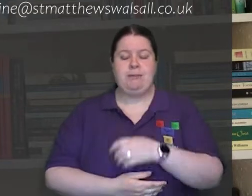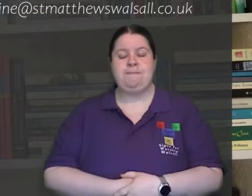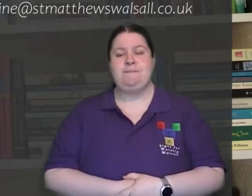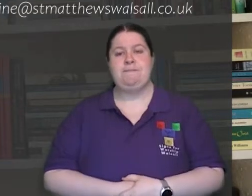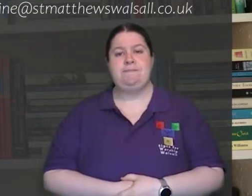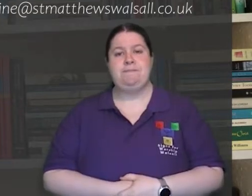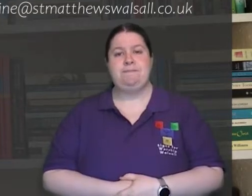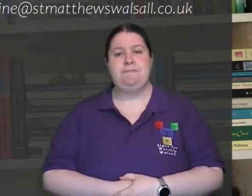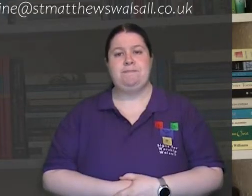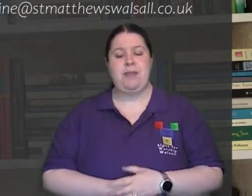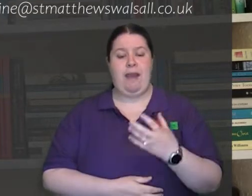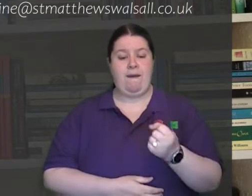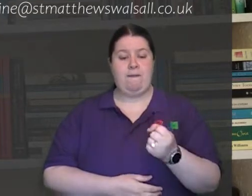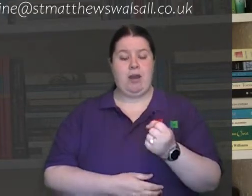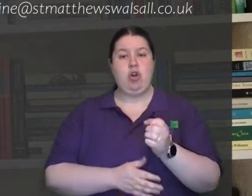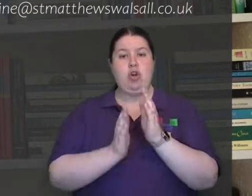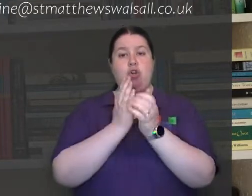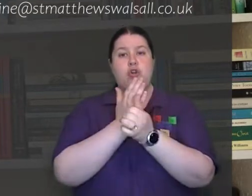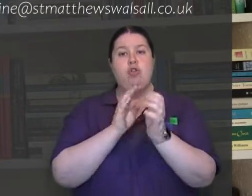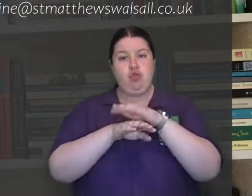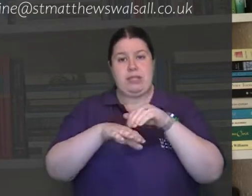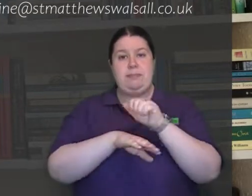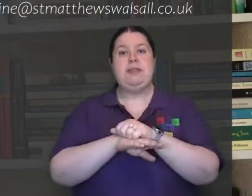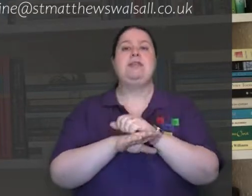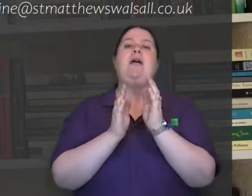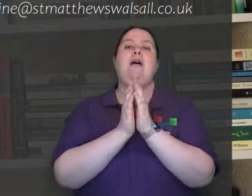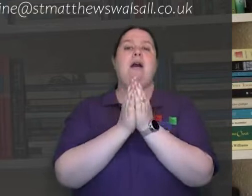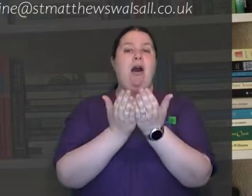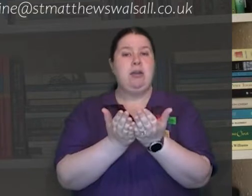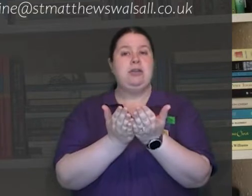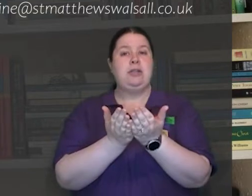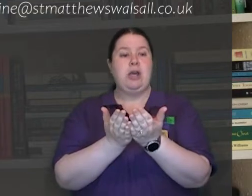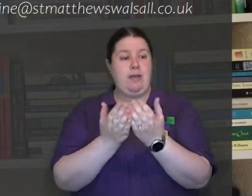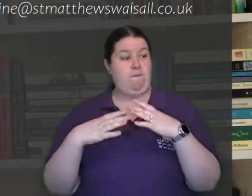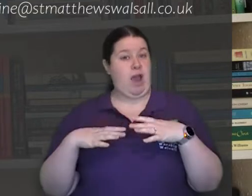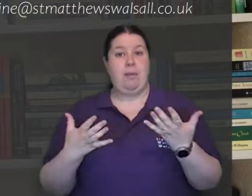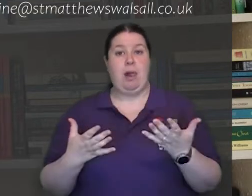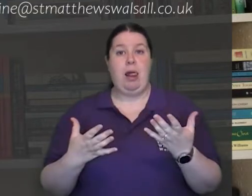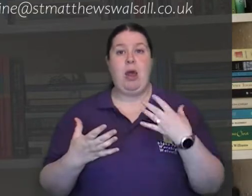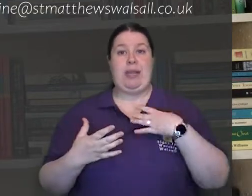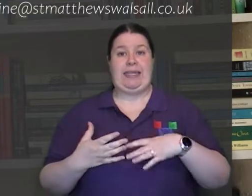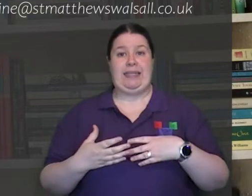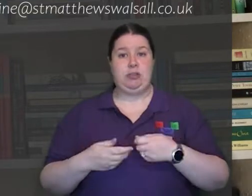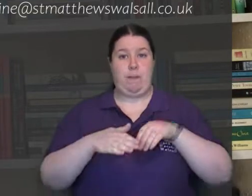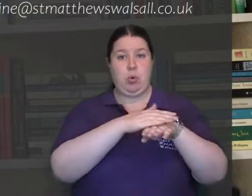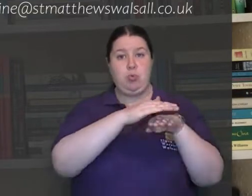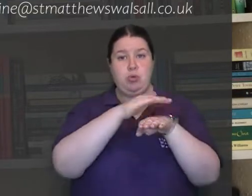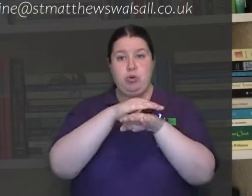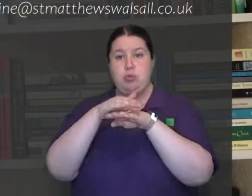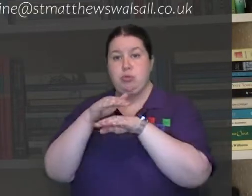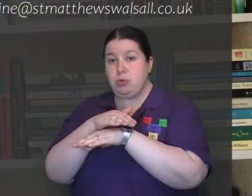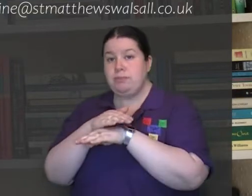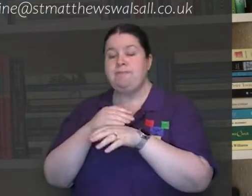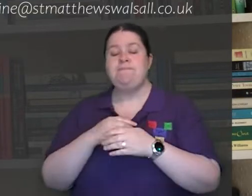to. We also have our parish Christmas card, which is now available and needs distributing to all the